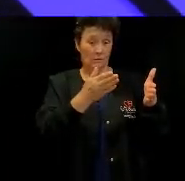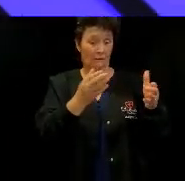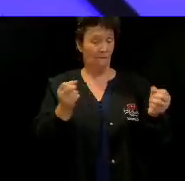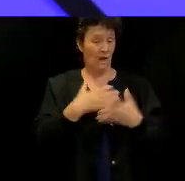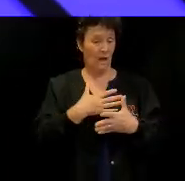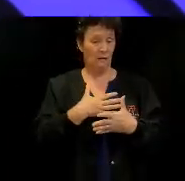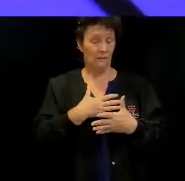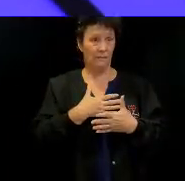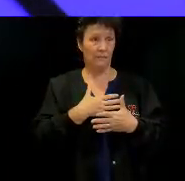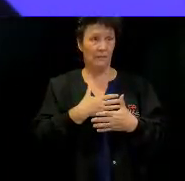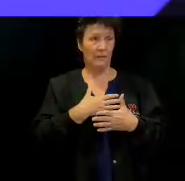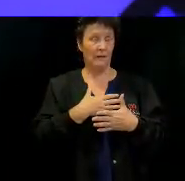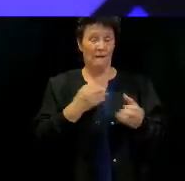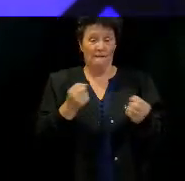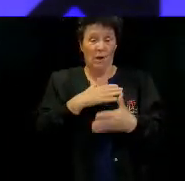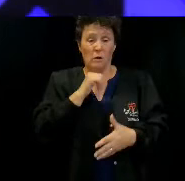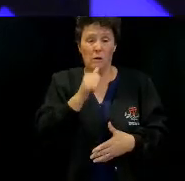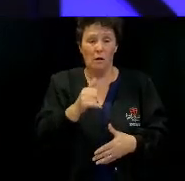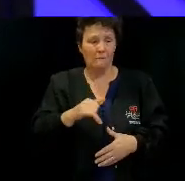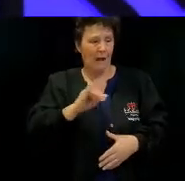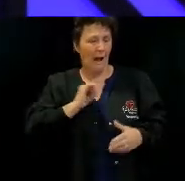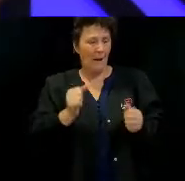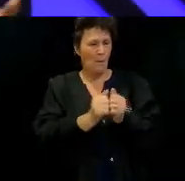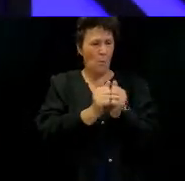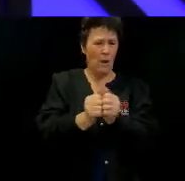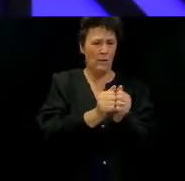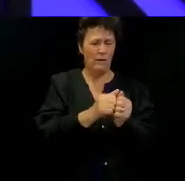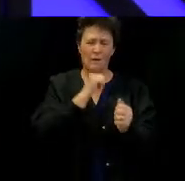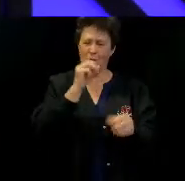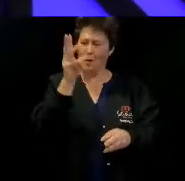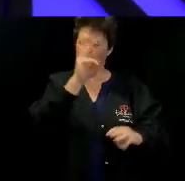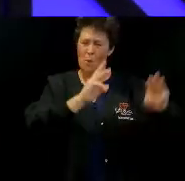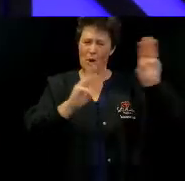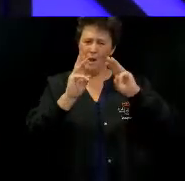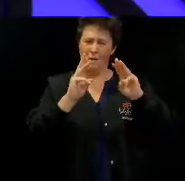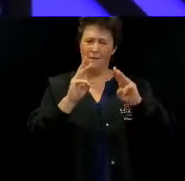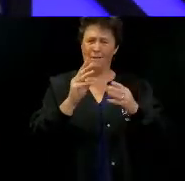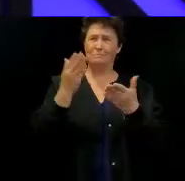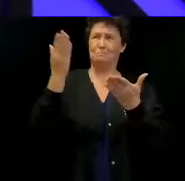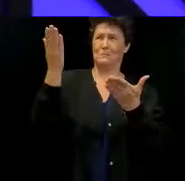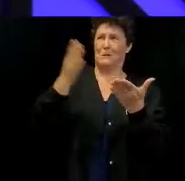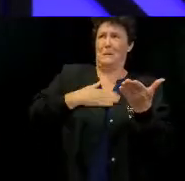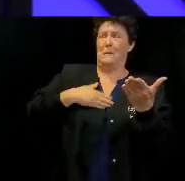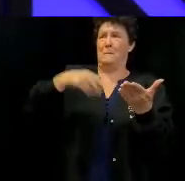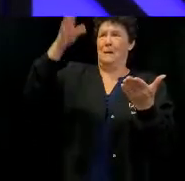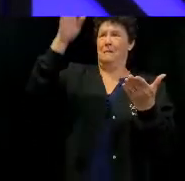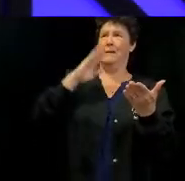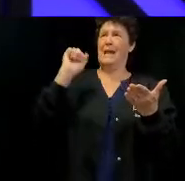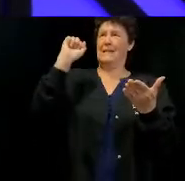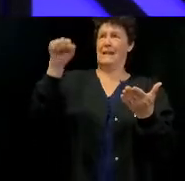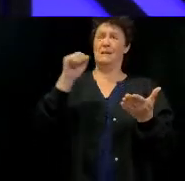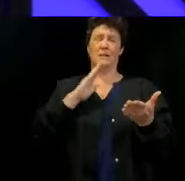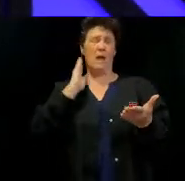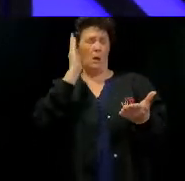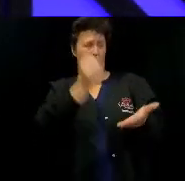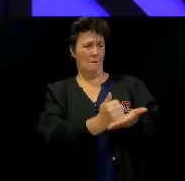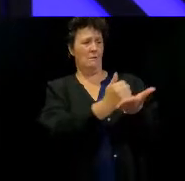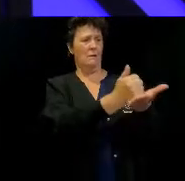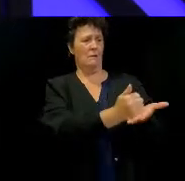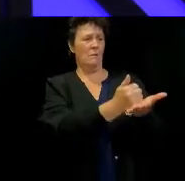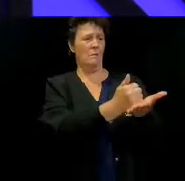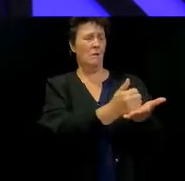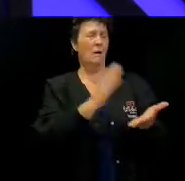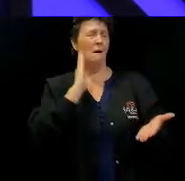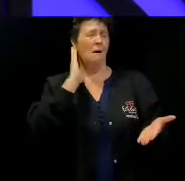not, for I am with you. Be not dismayed, for I am your God. Yes, I will help you. Yes, I will strengthen